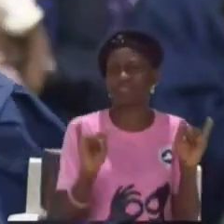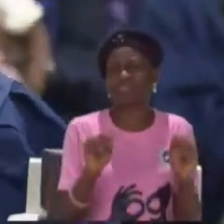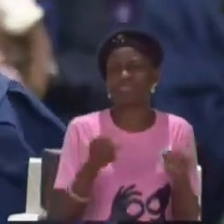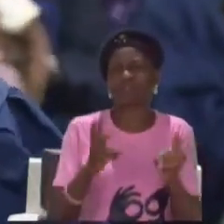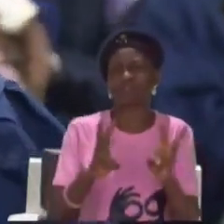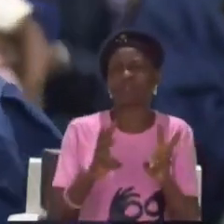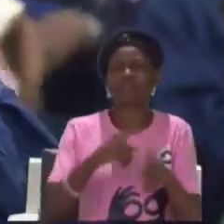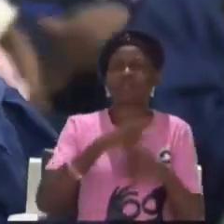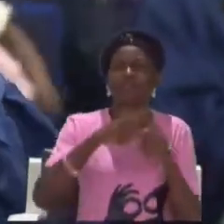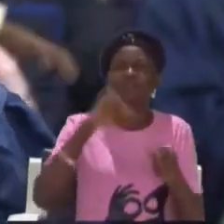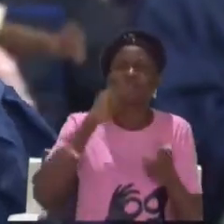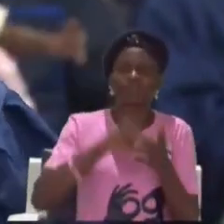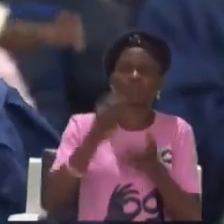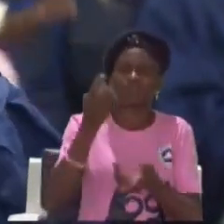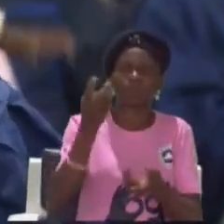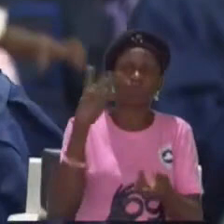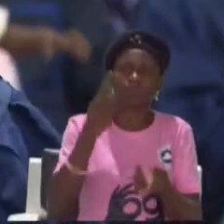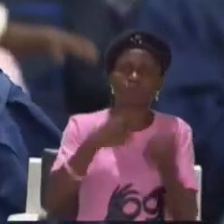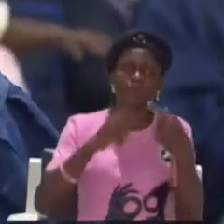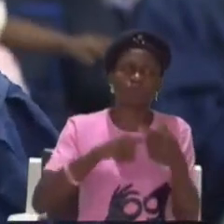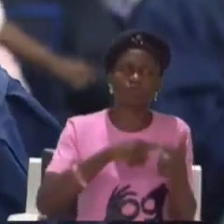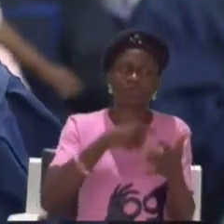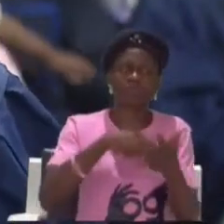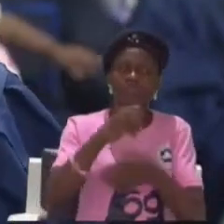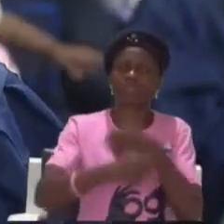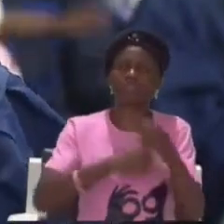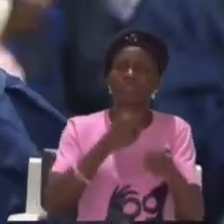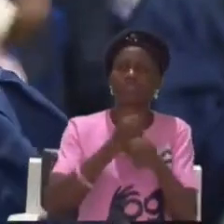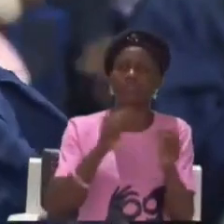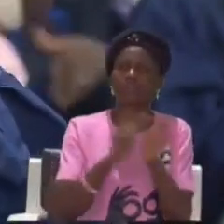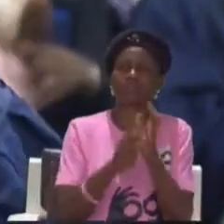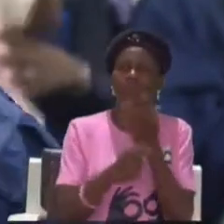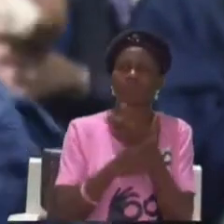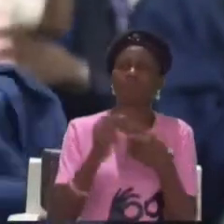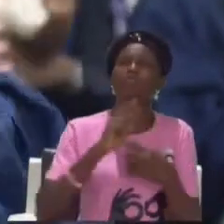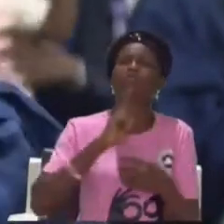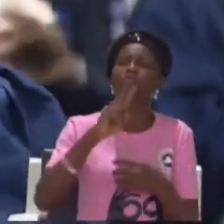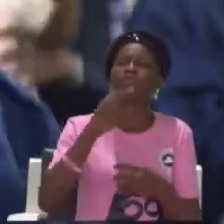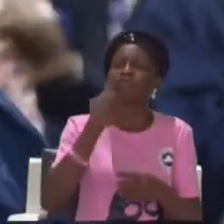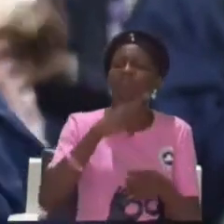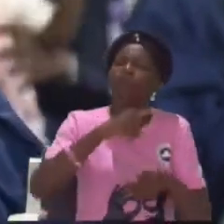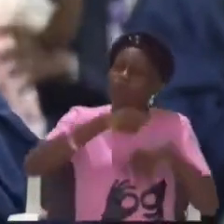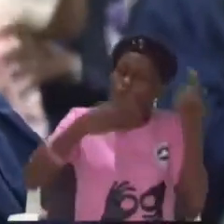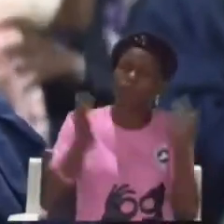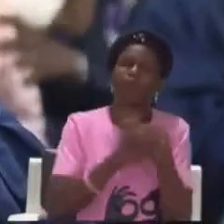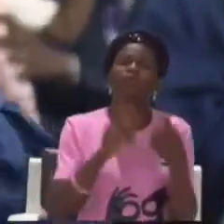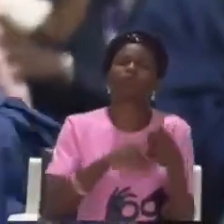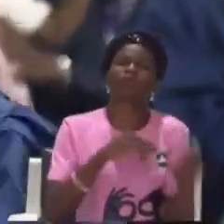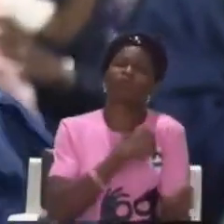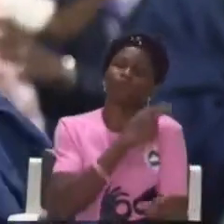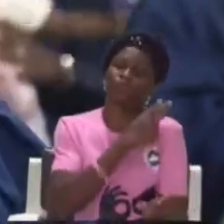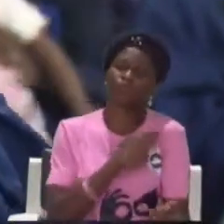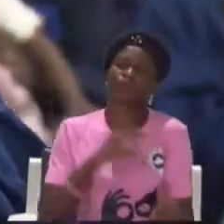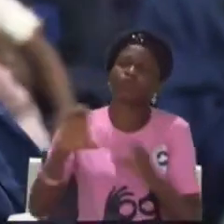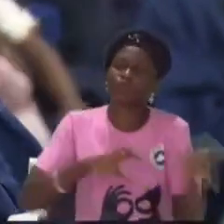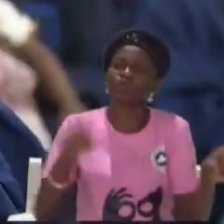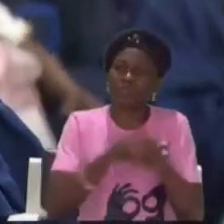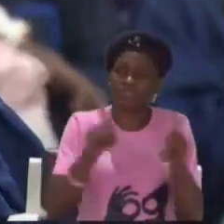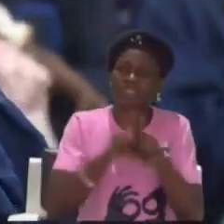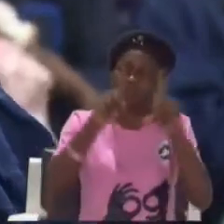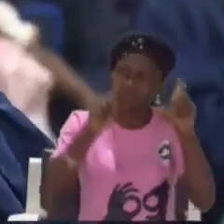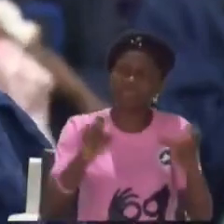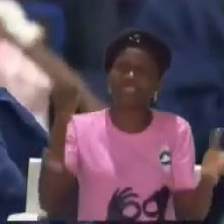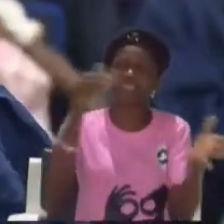When he was coming to this year, August, the voice said, go back to that place and do this test